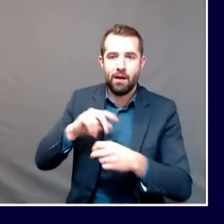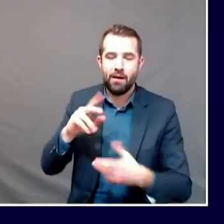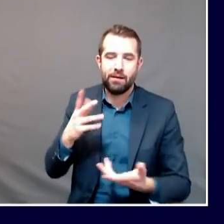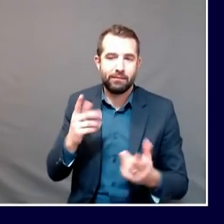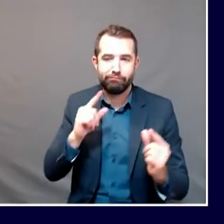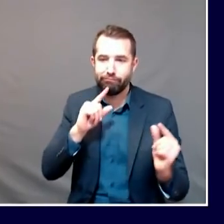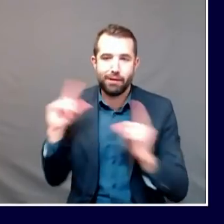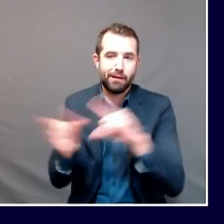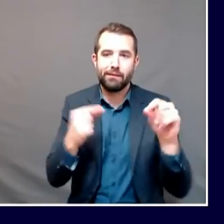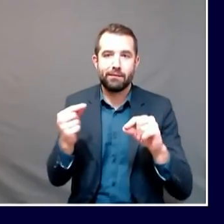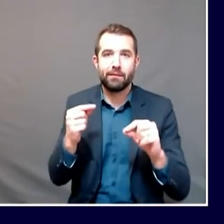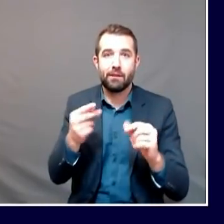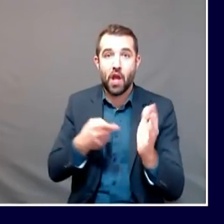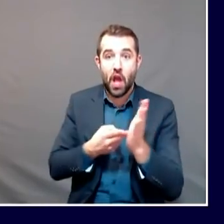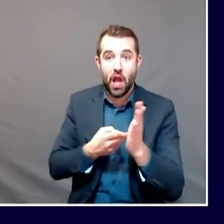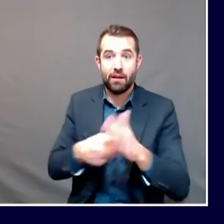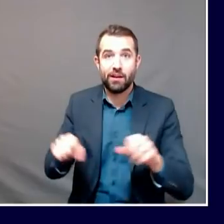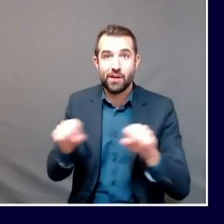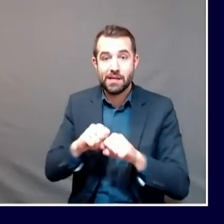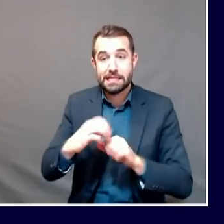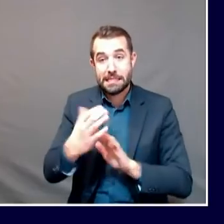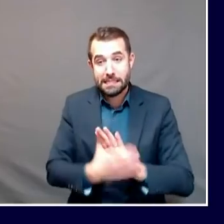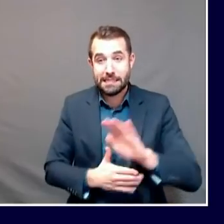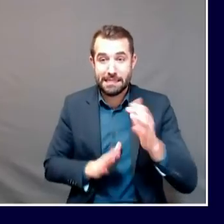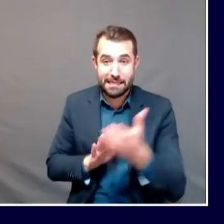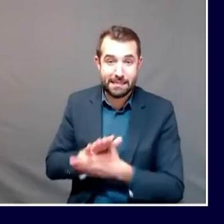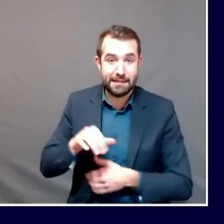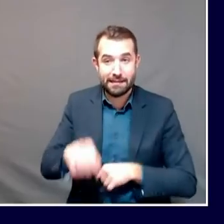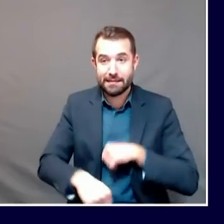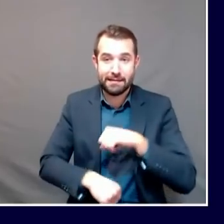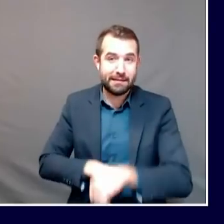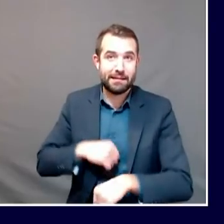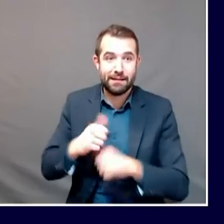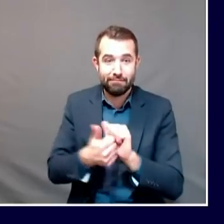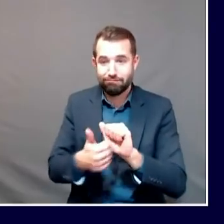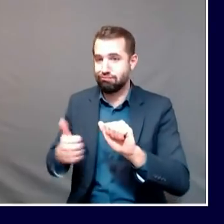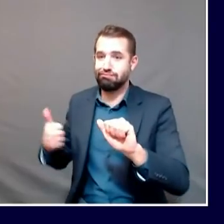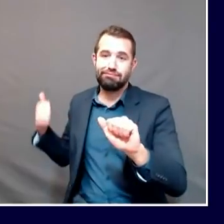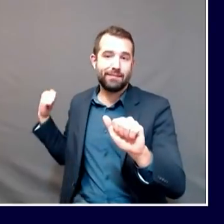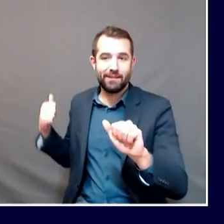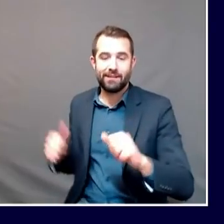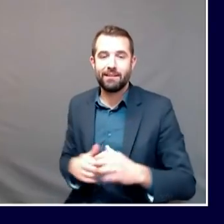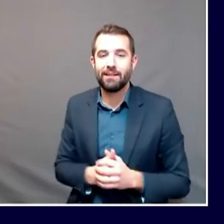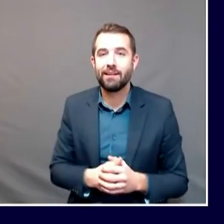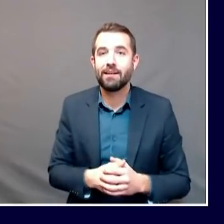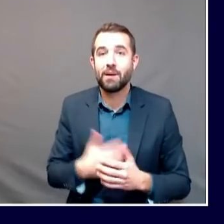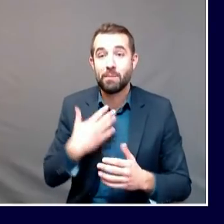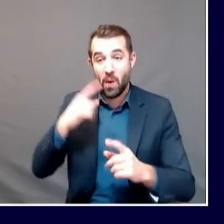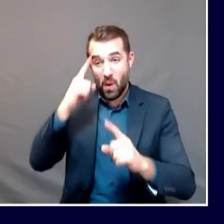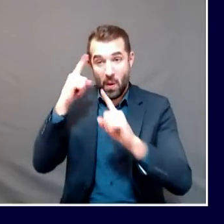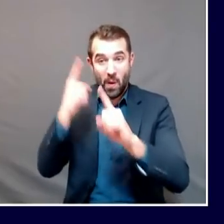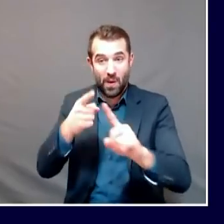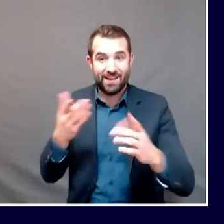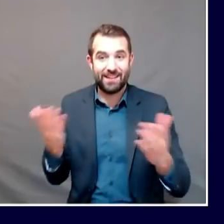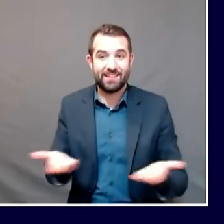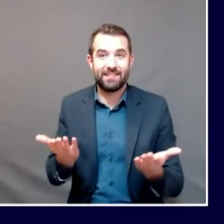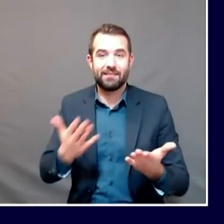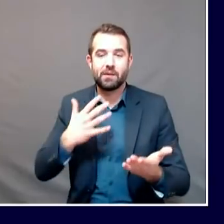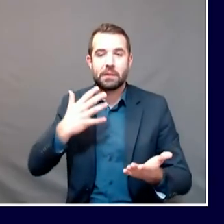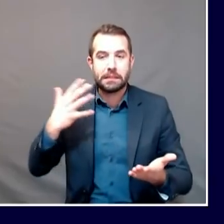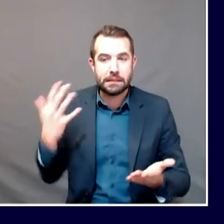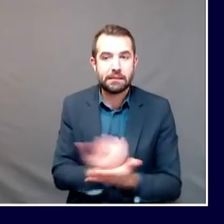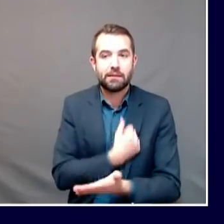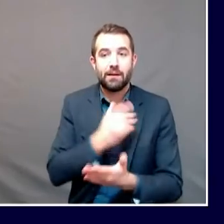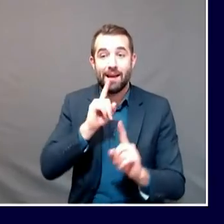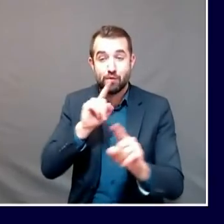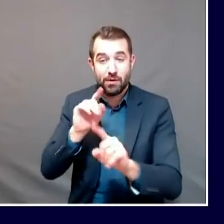given everything that's at stake, my goal in taking some time out of these briefings to answer these frequent questions is